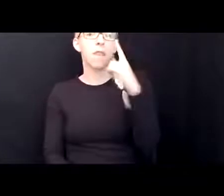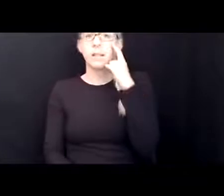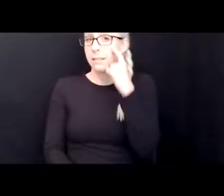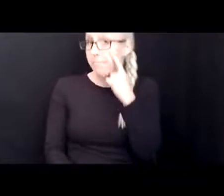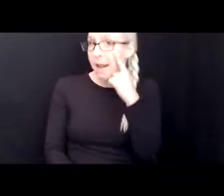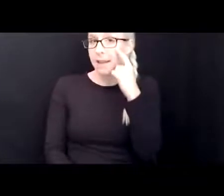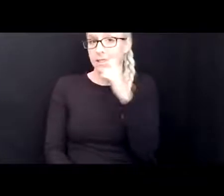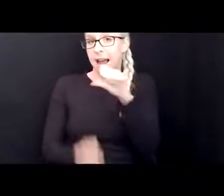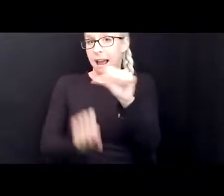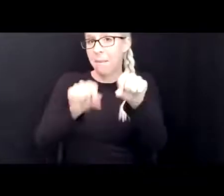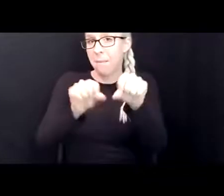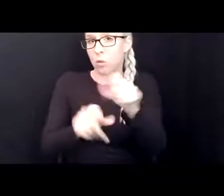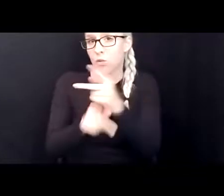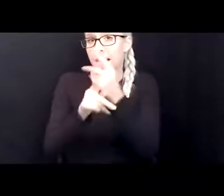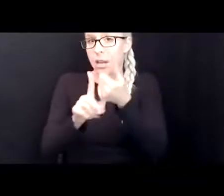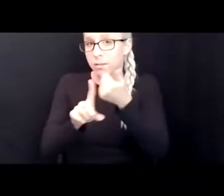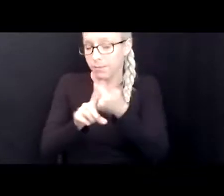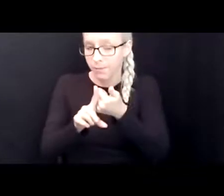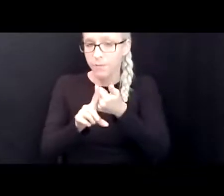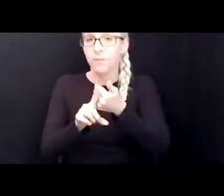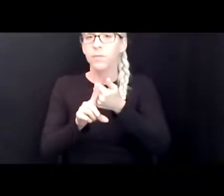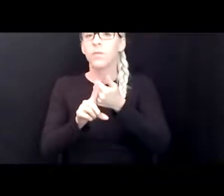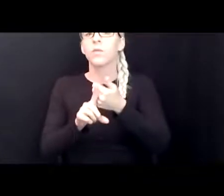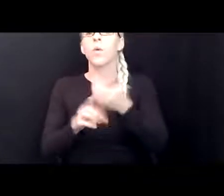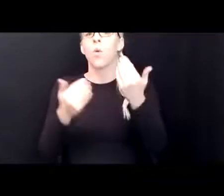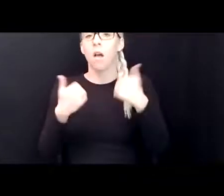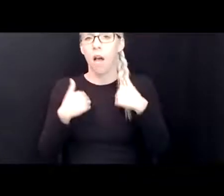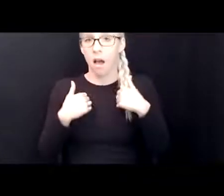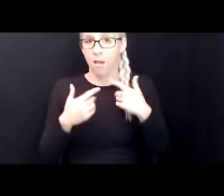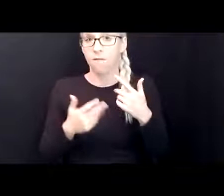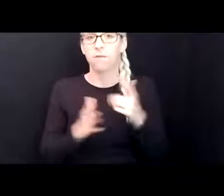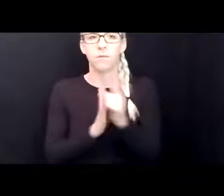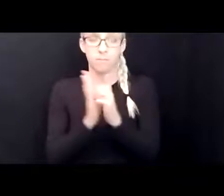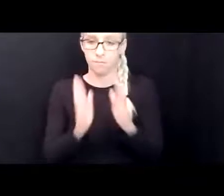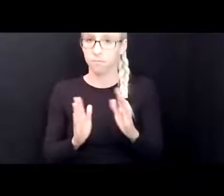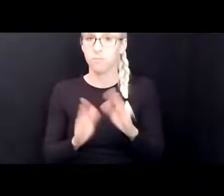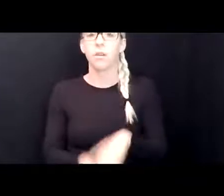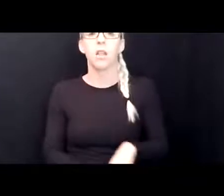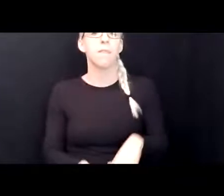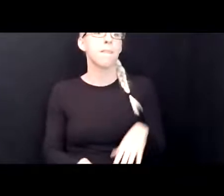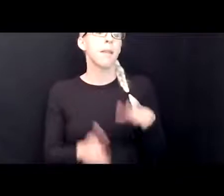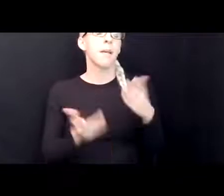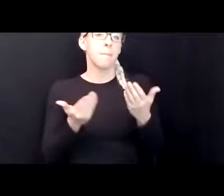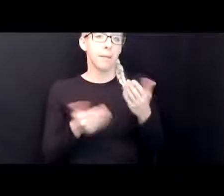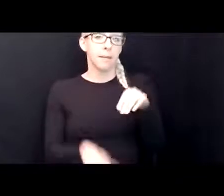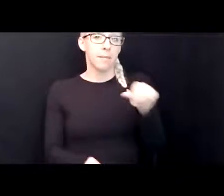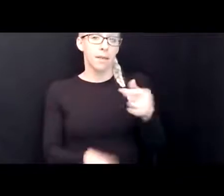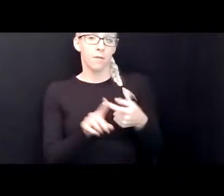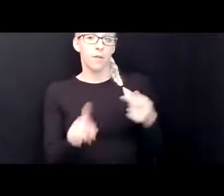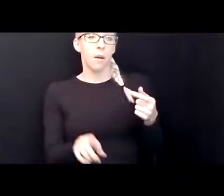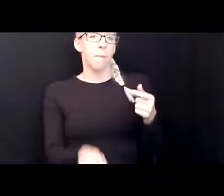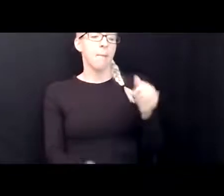appointed for them by the court, and that individual is either paid from the assets of that individual if they